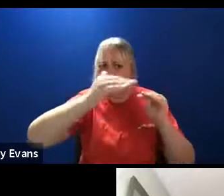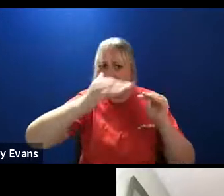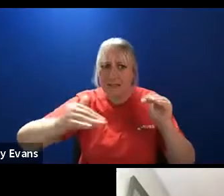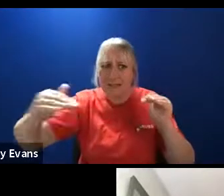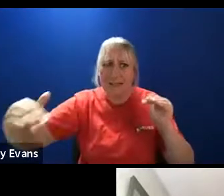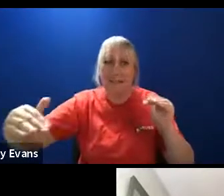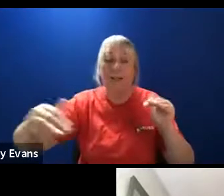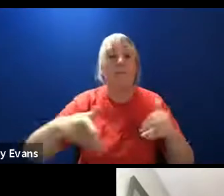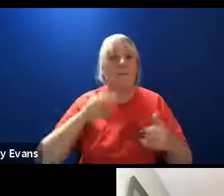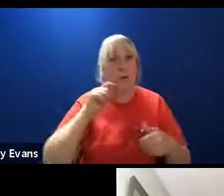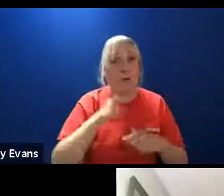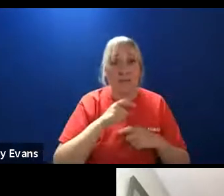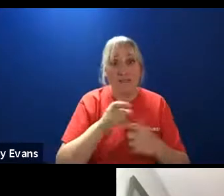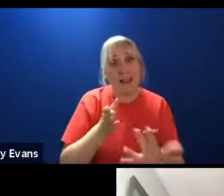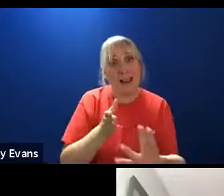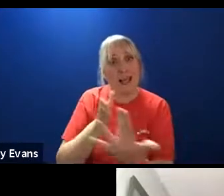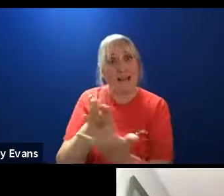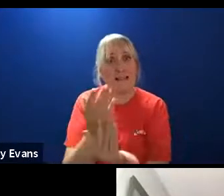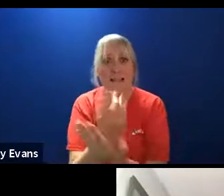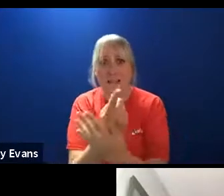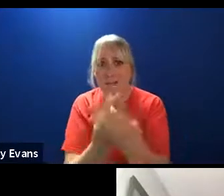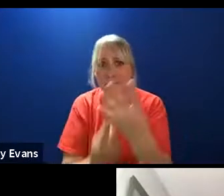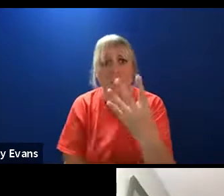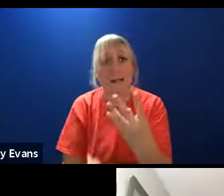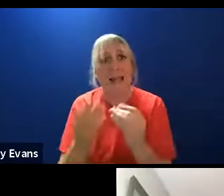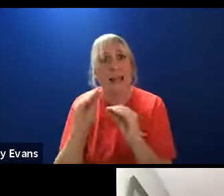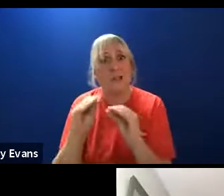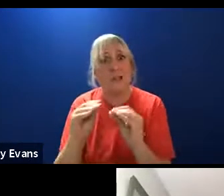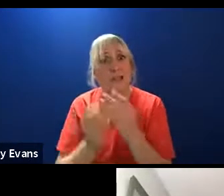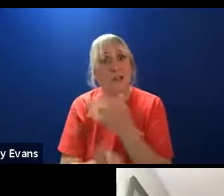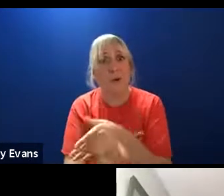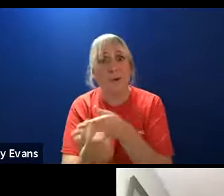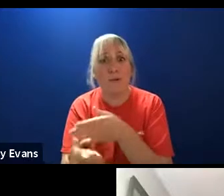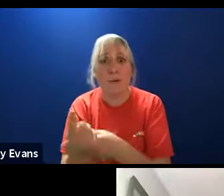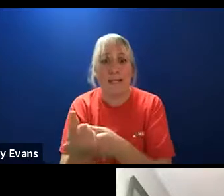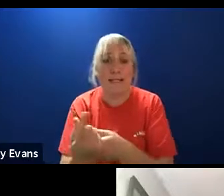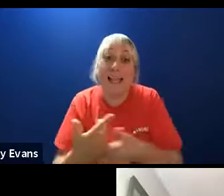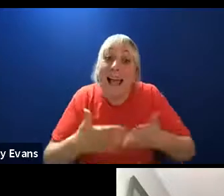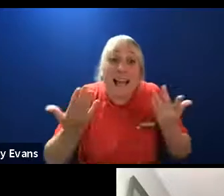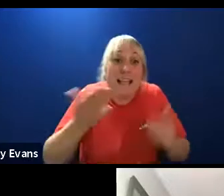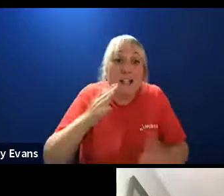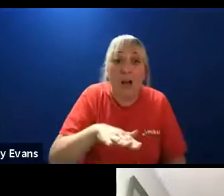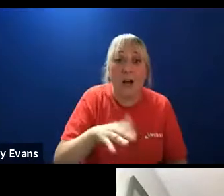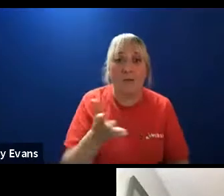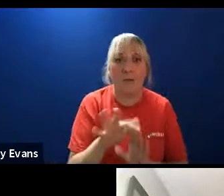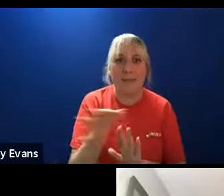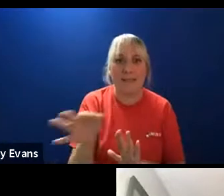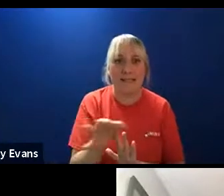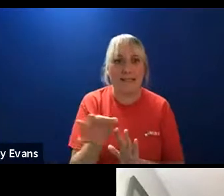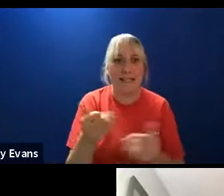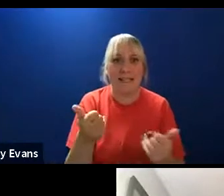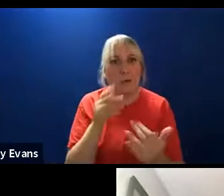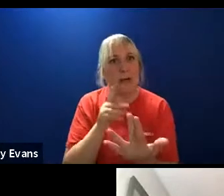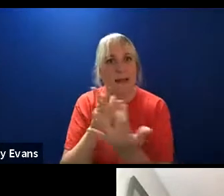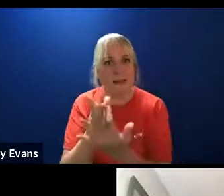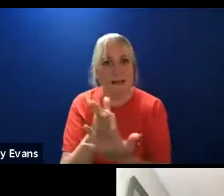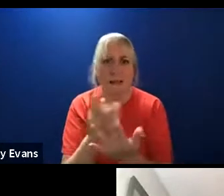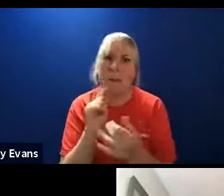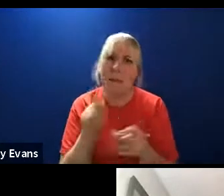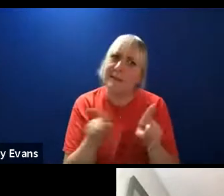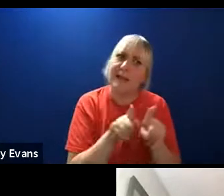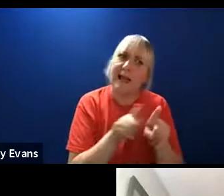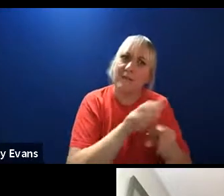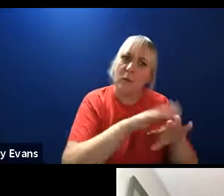of educational opportunities that any child in a city, and we know only too well that that doesn't happen in this country